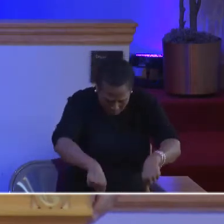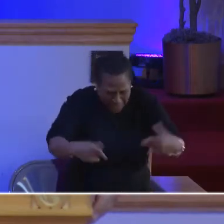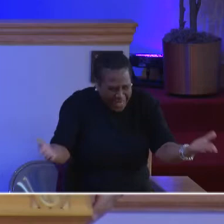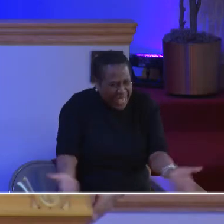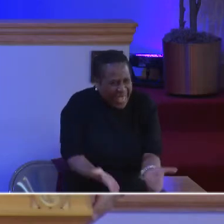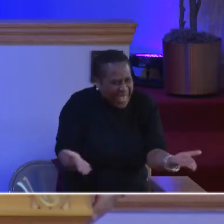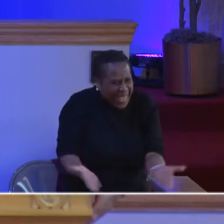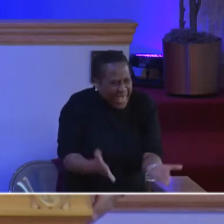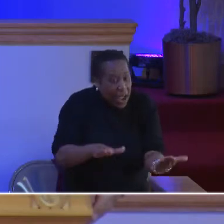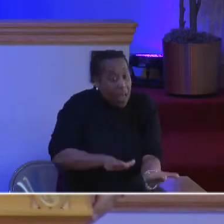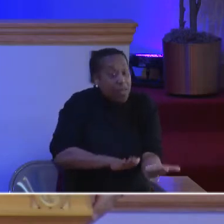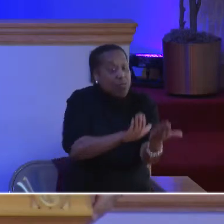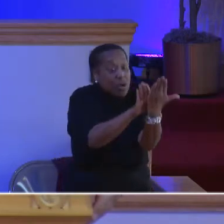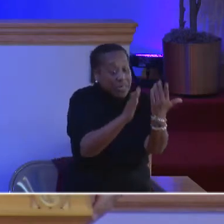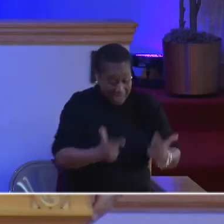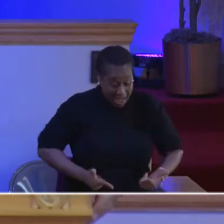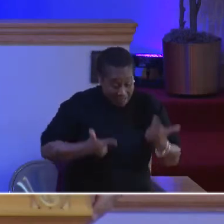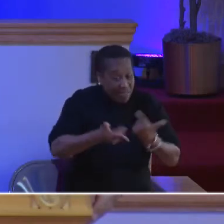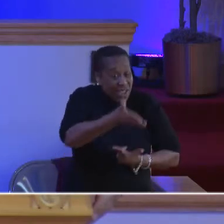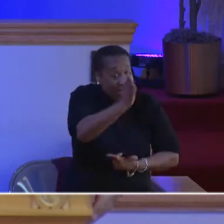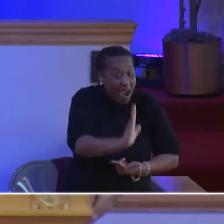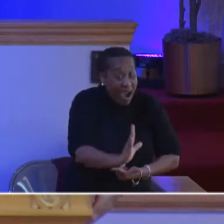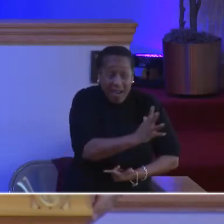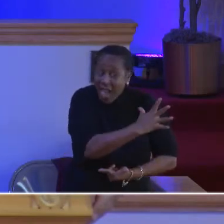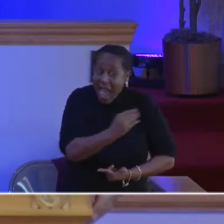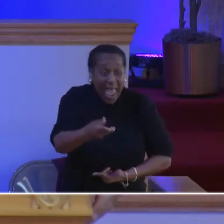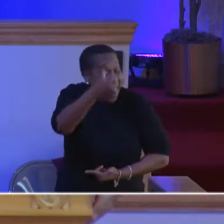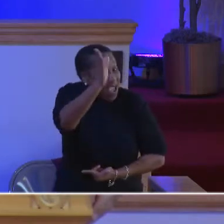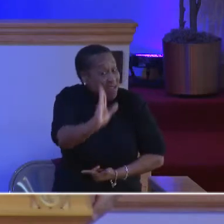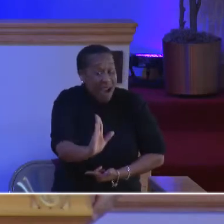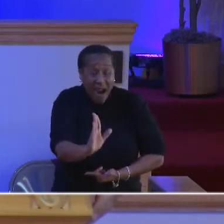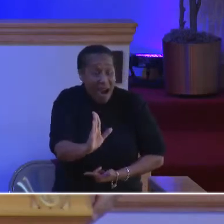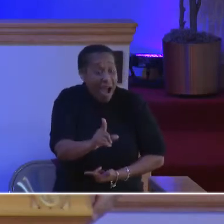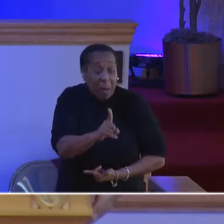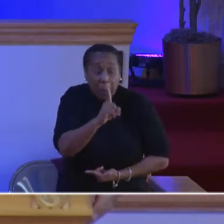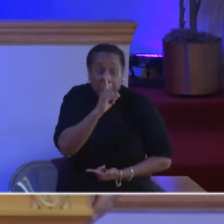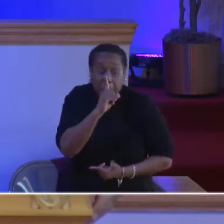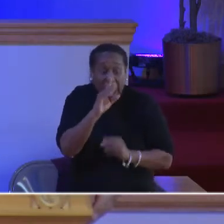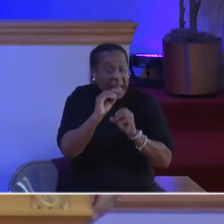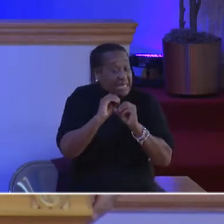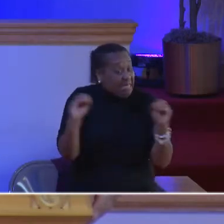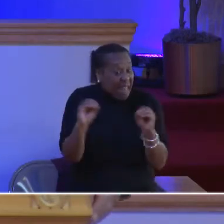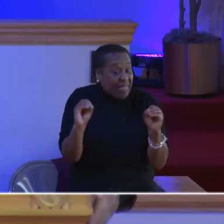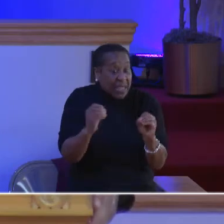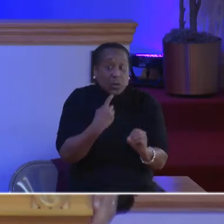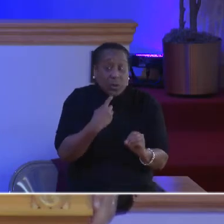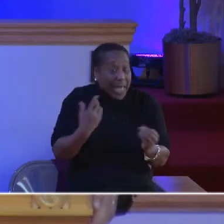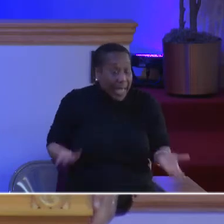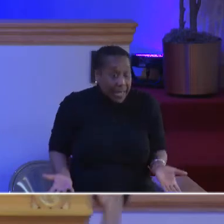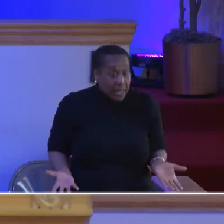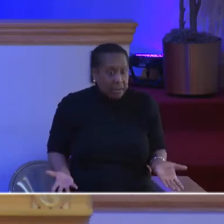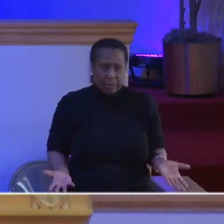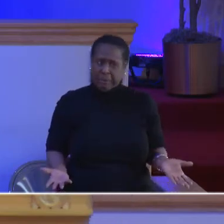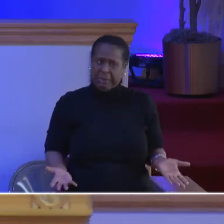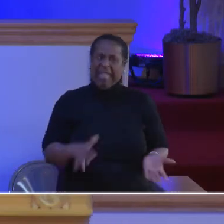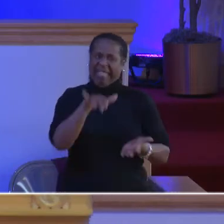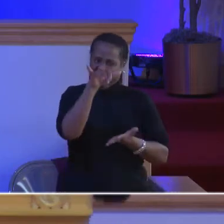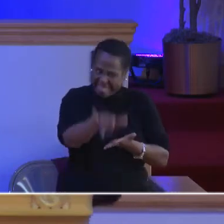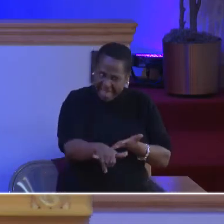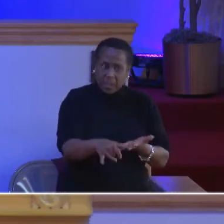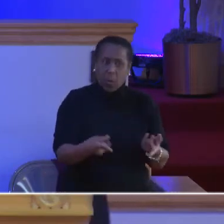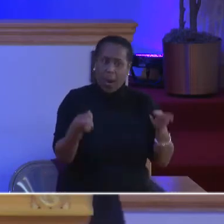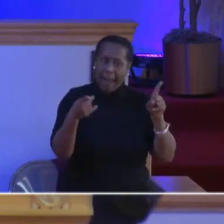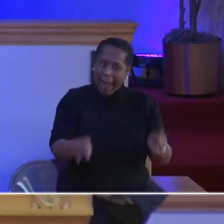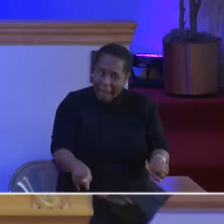presence of the living God and God not have anything to say? That's